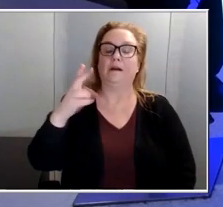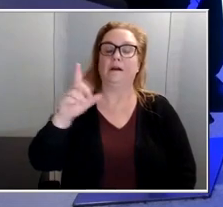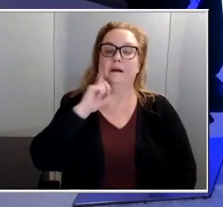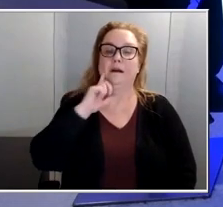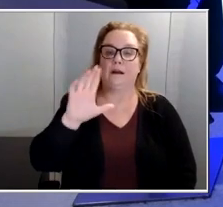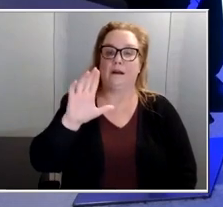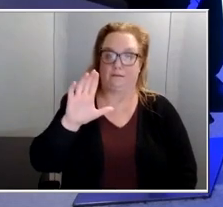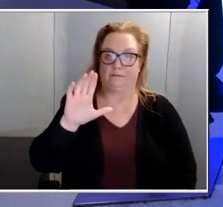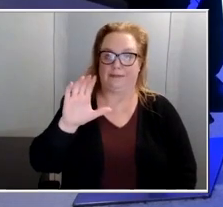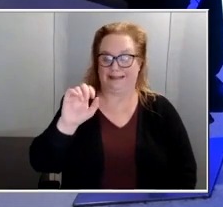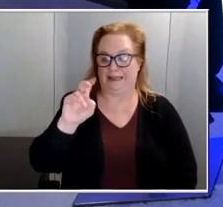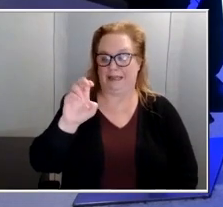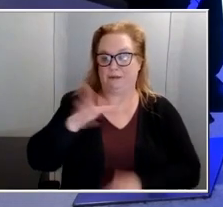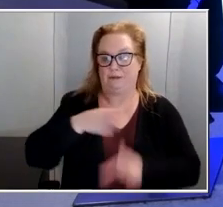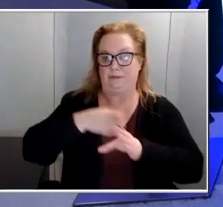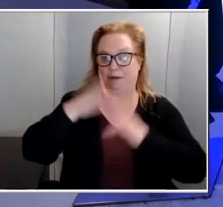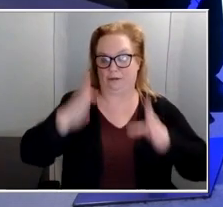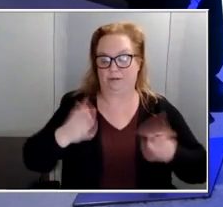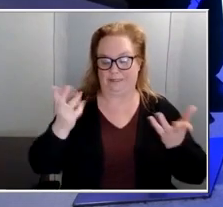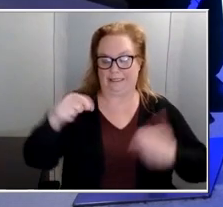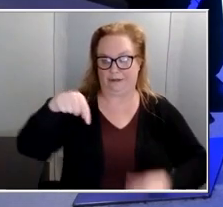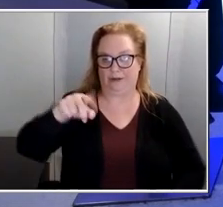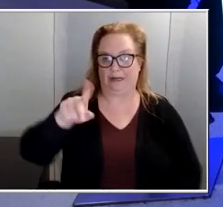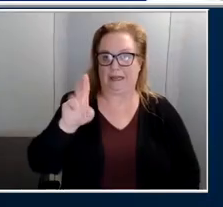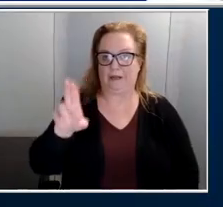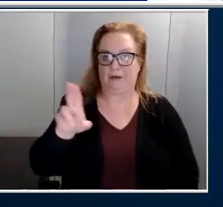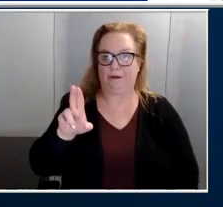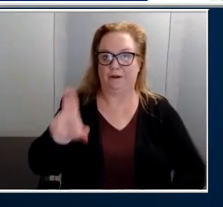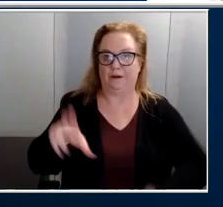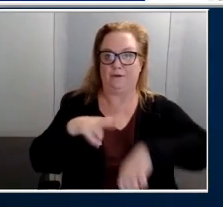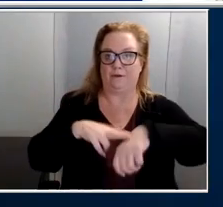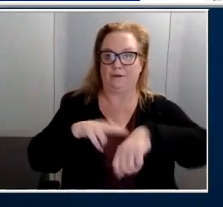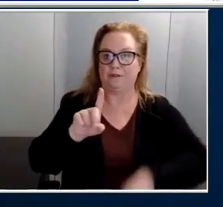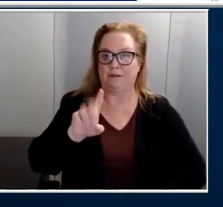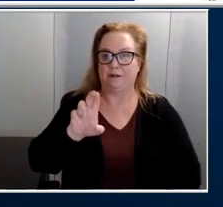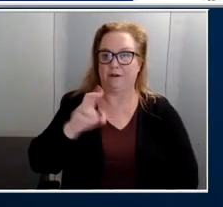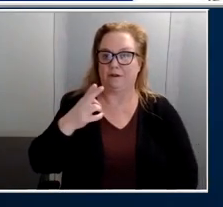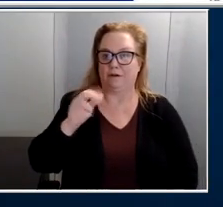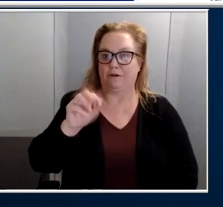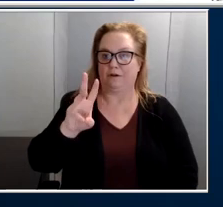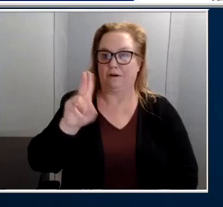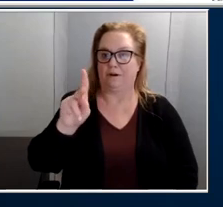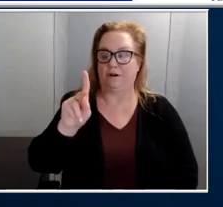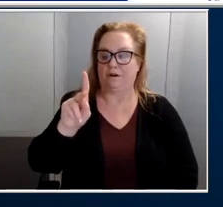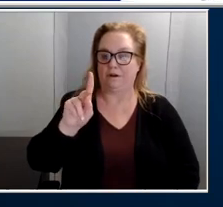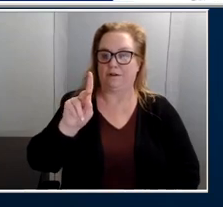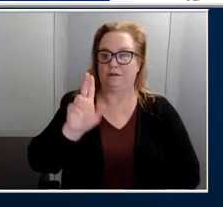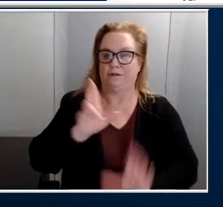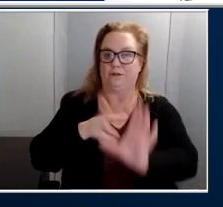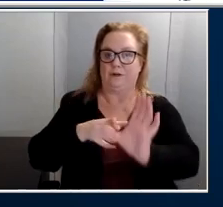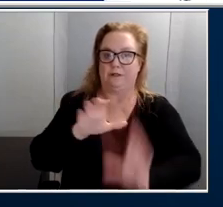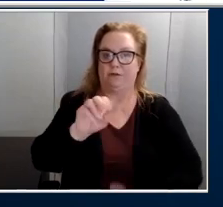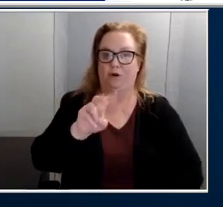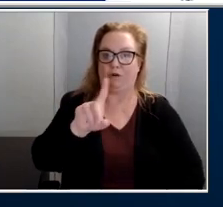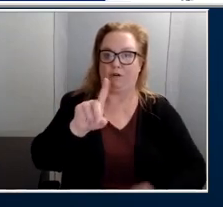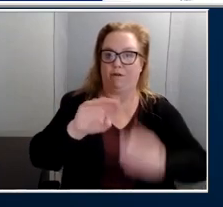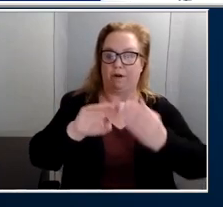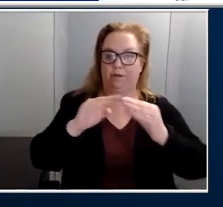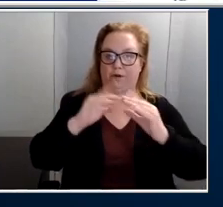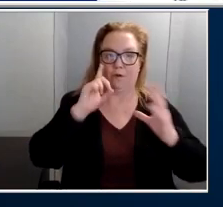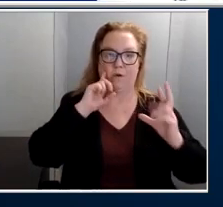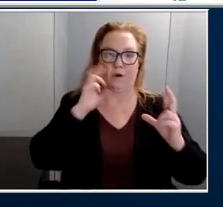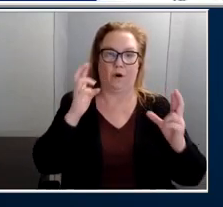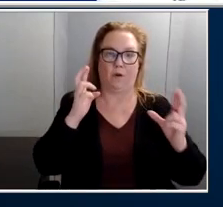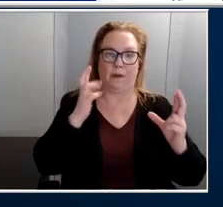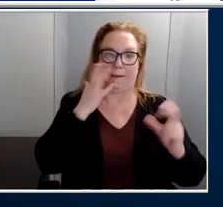hematology, also here in our cancer center. And of course, Doc Hawk will join us to give us our latest COVID count. We're hoping some